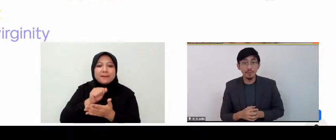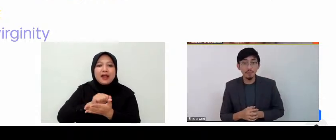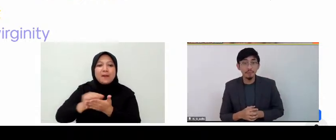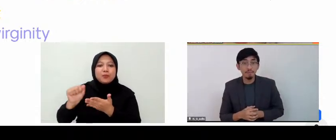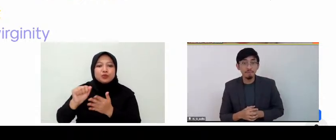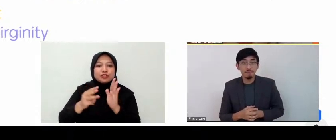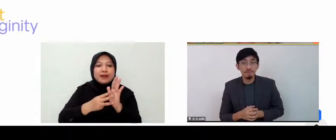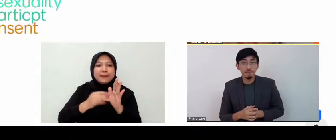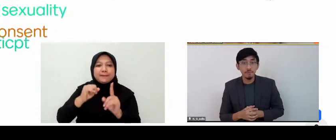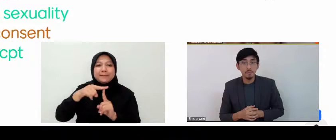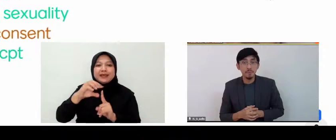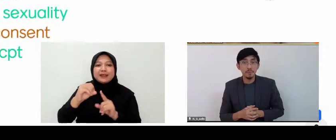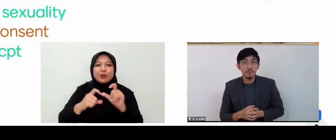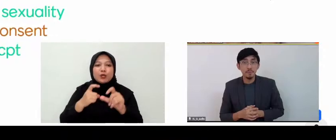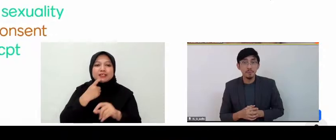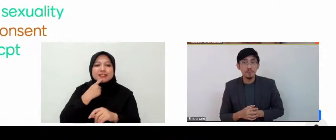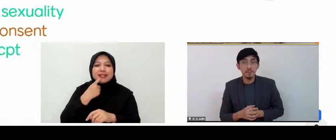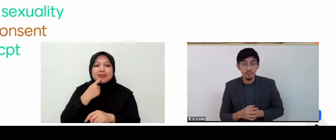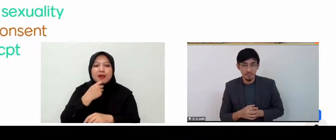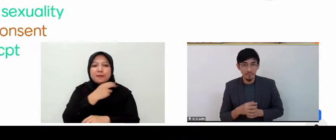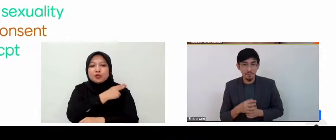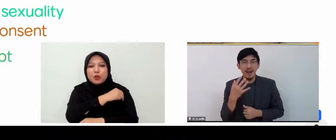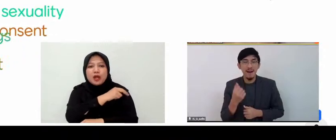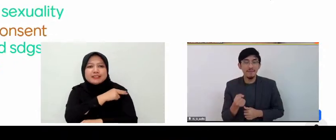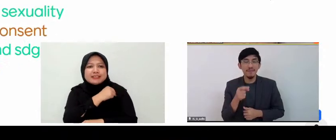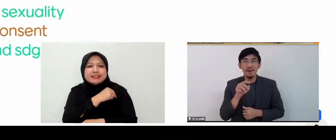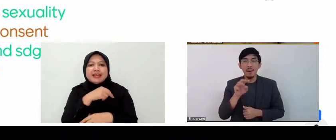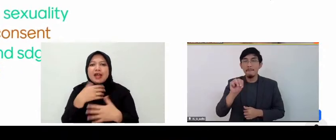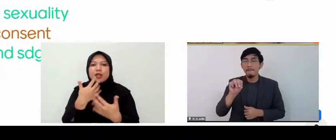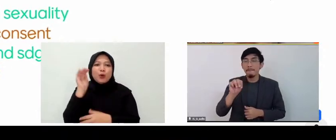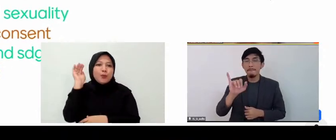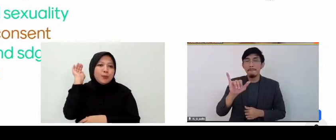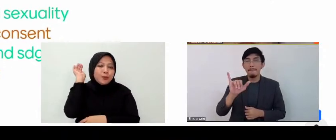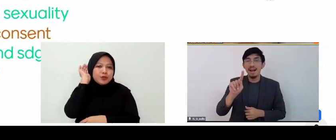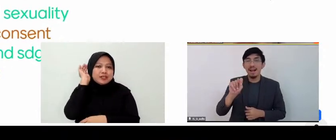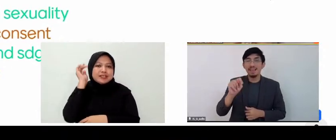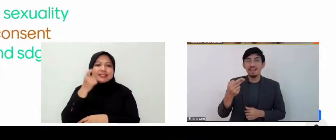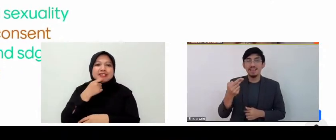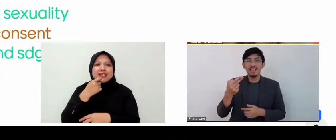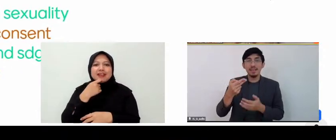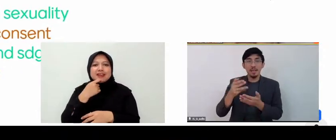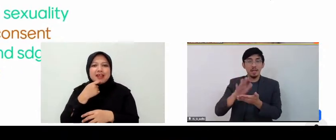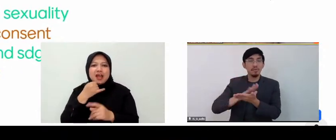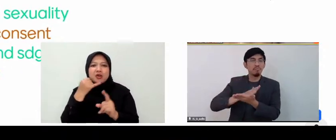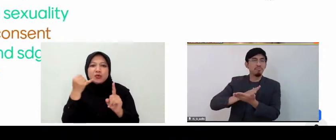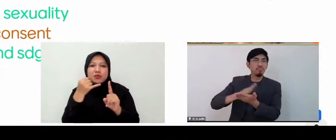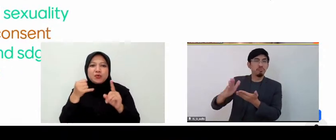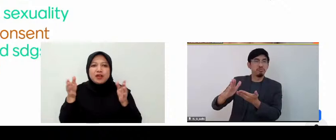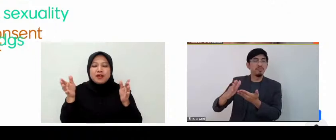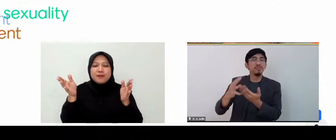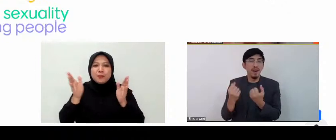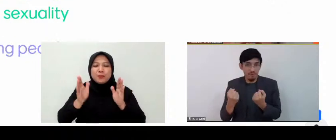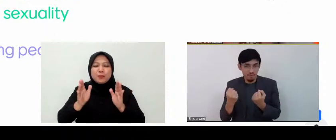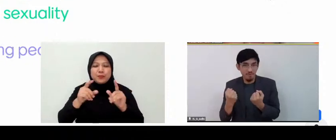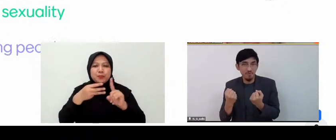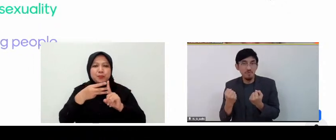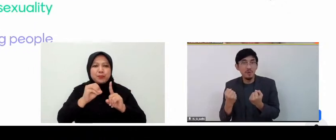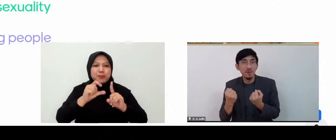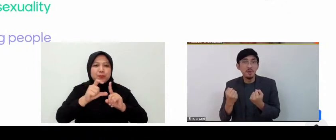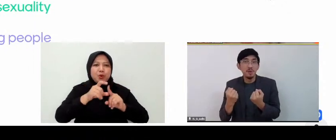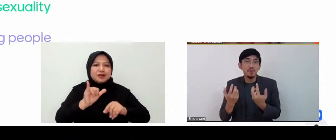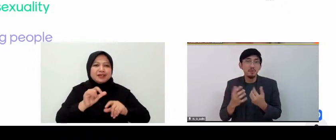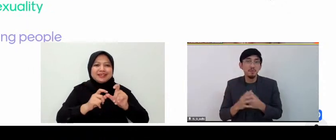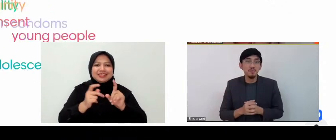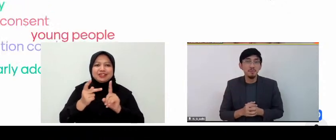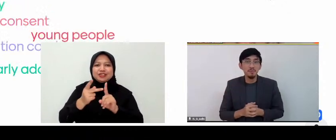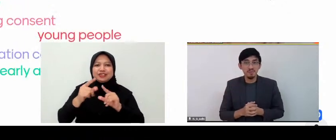capacity building, body shaming issues, interfaith and sexuality, discussing consent, SRH and